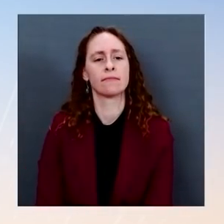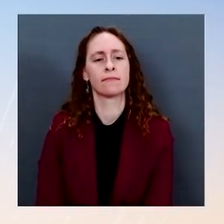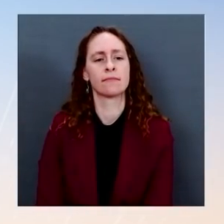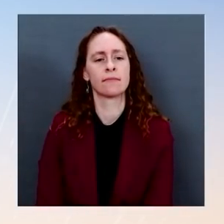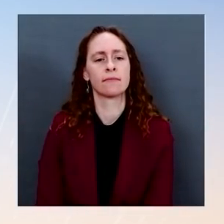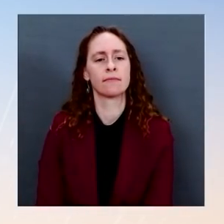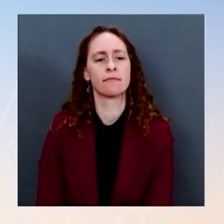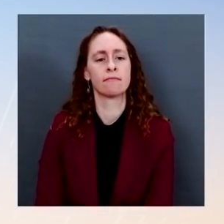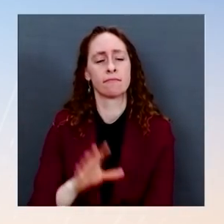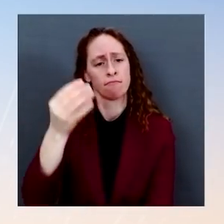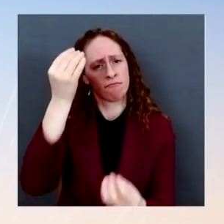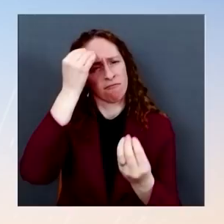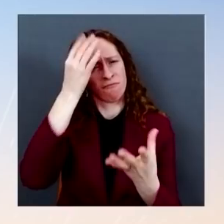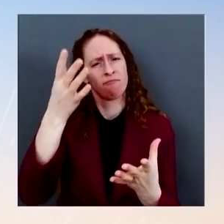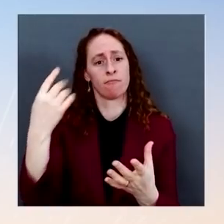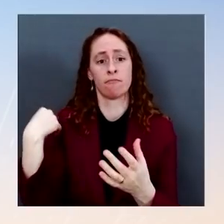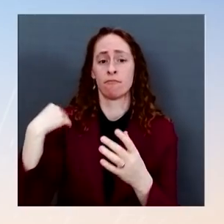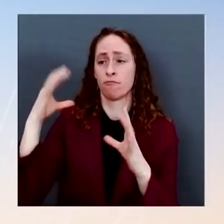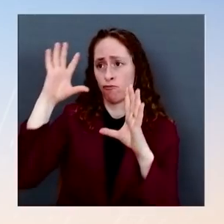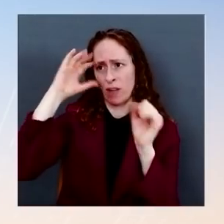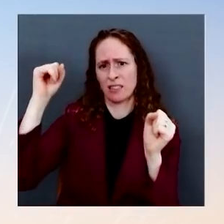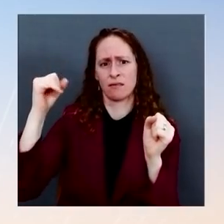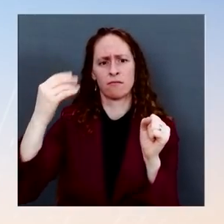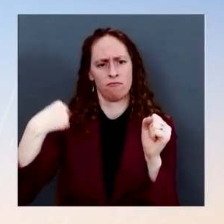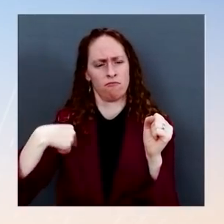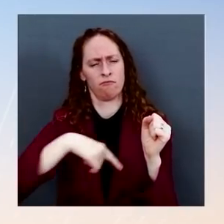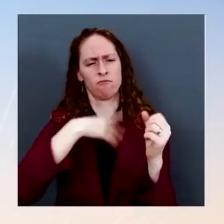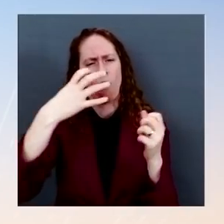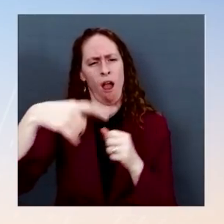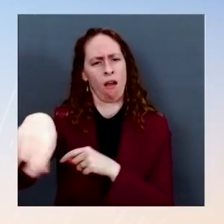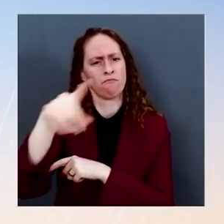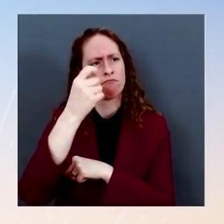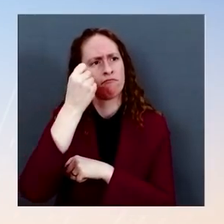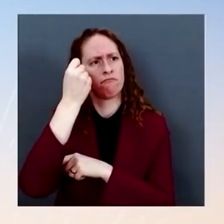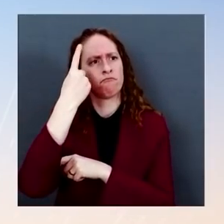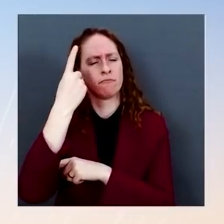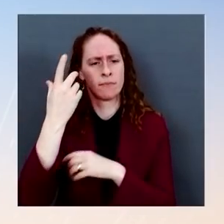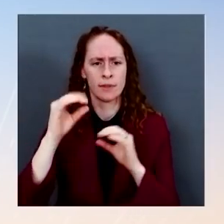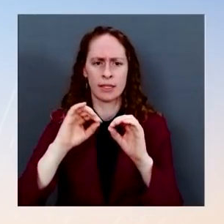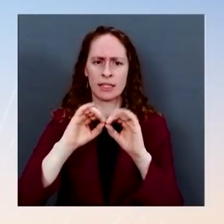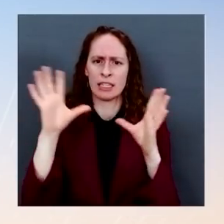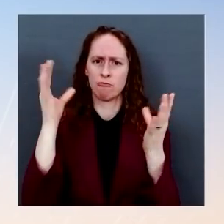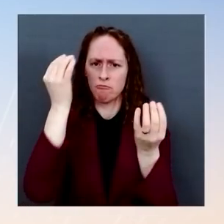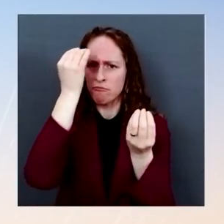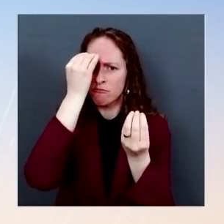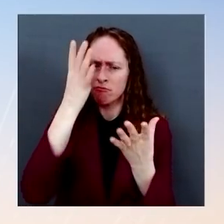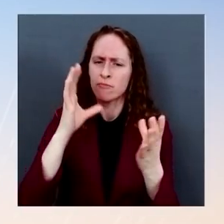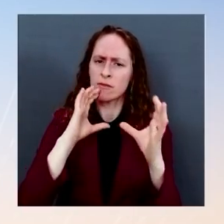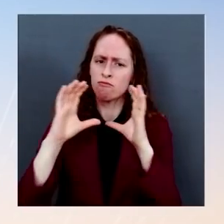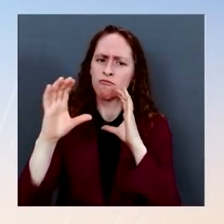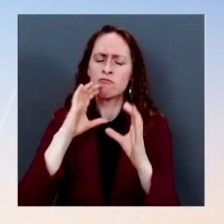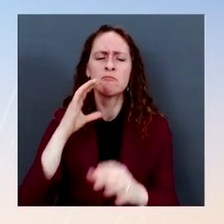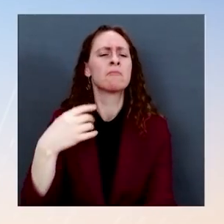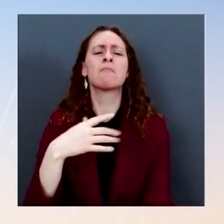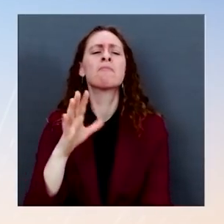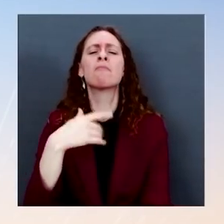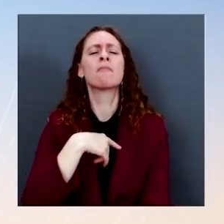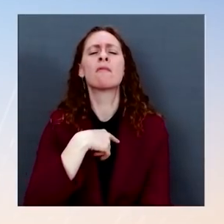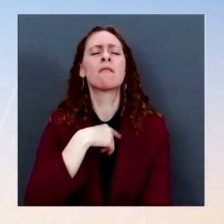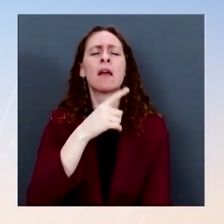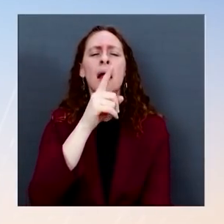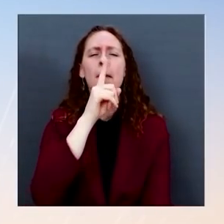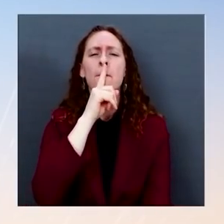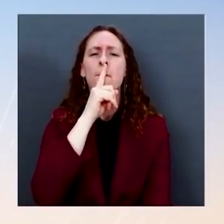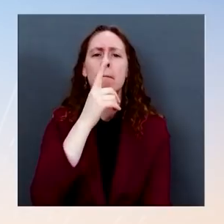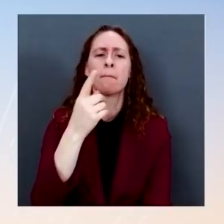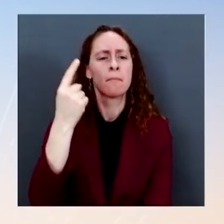taken. But I'm not going to relitigate the TikTok of yesterday from here today. I will say that from the president's viewpoint,